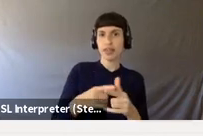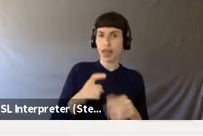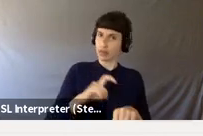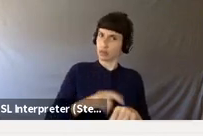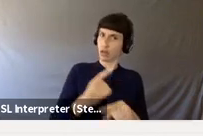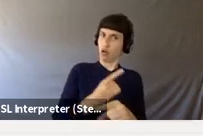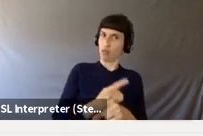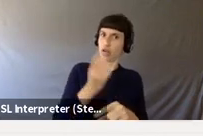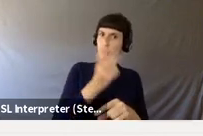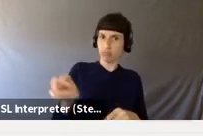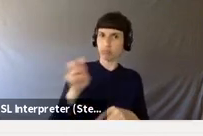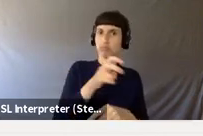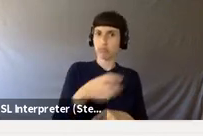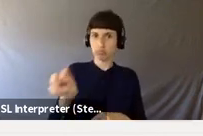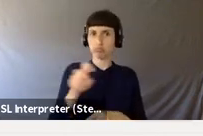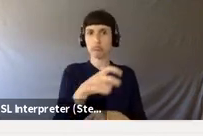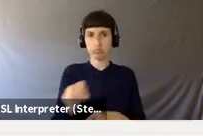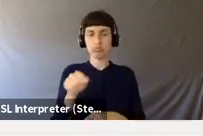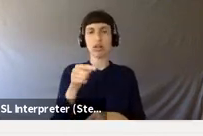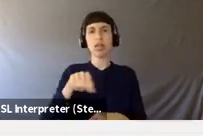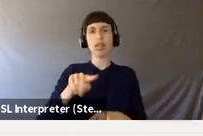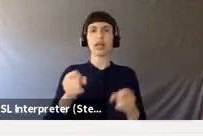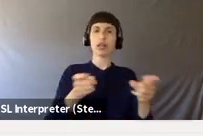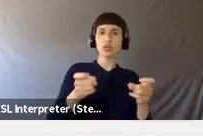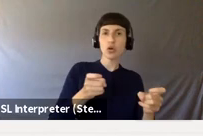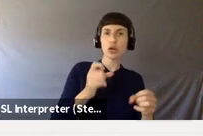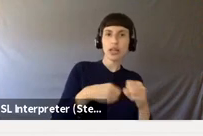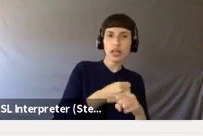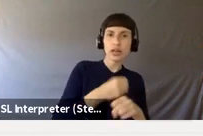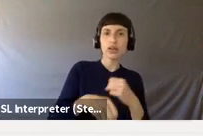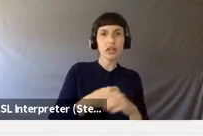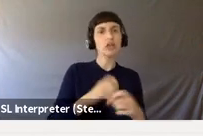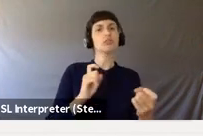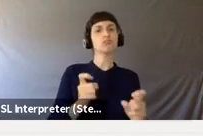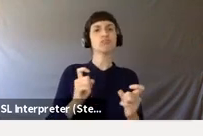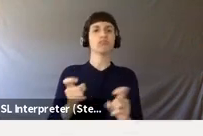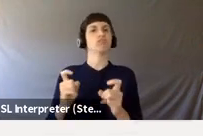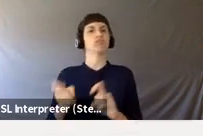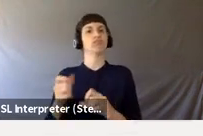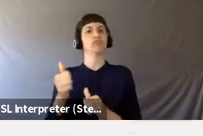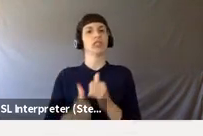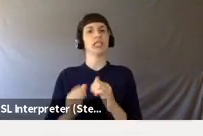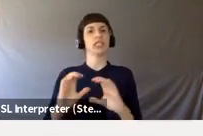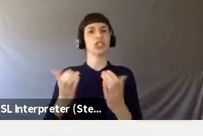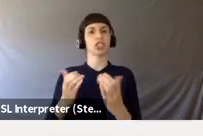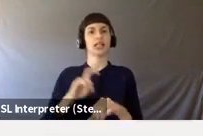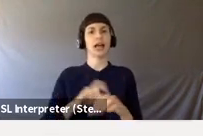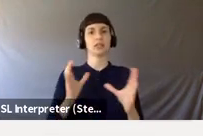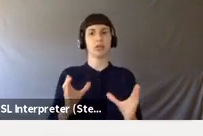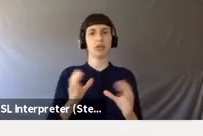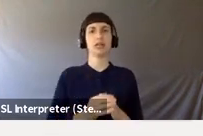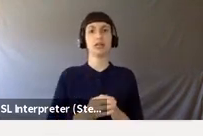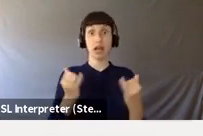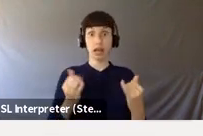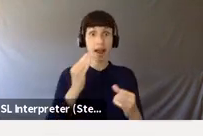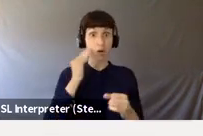them to control it from year to year, from class period to class period. Now that we're in assignments, can